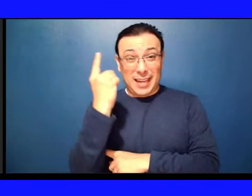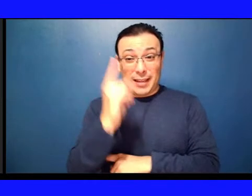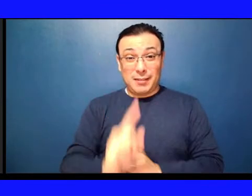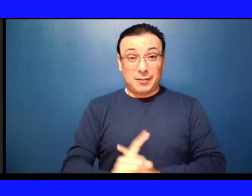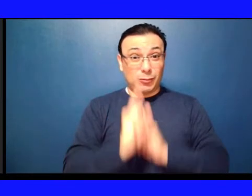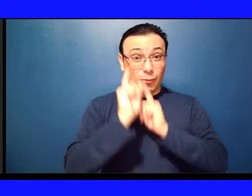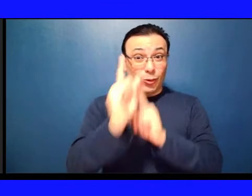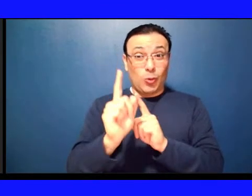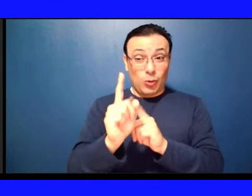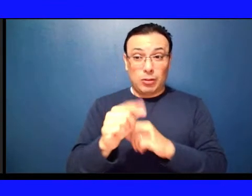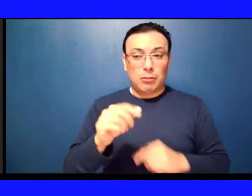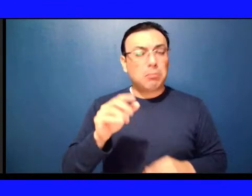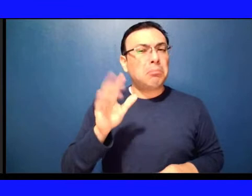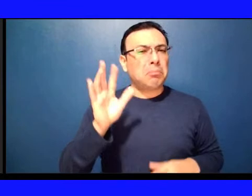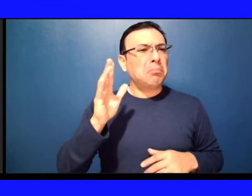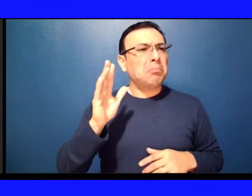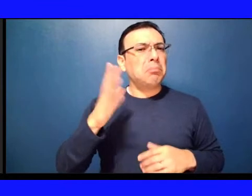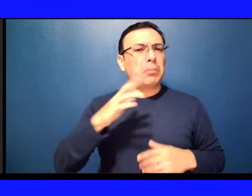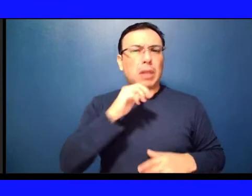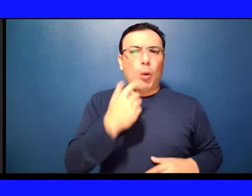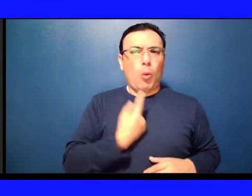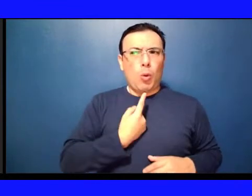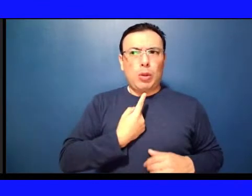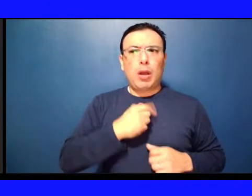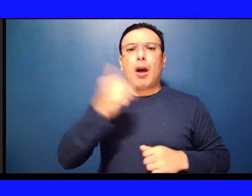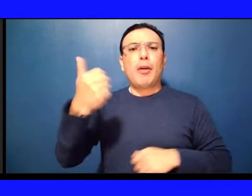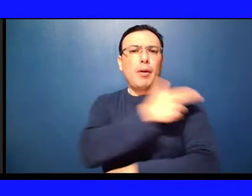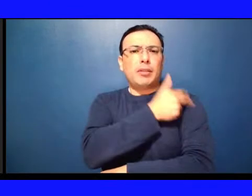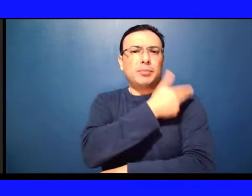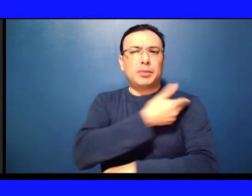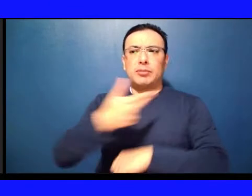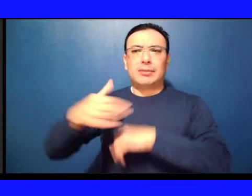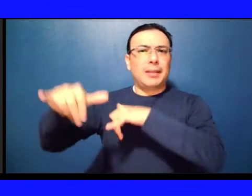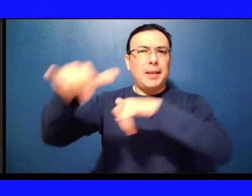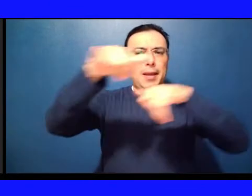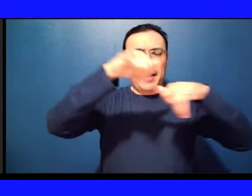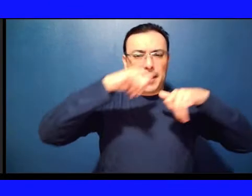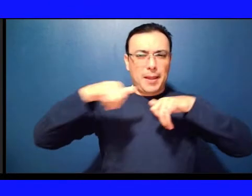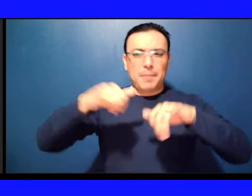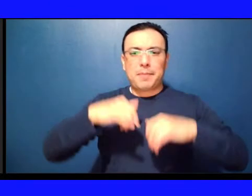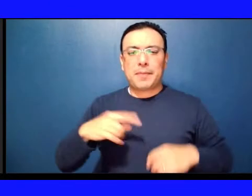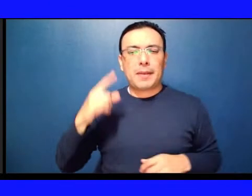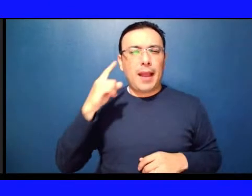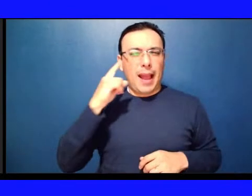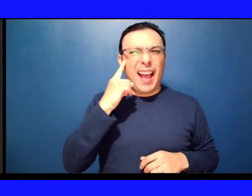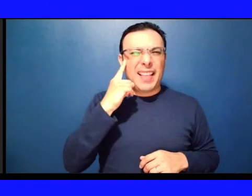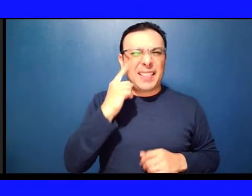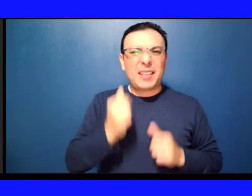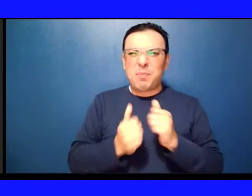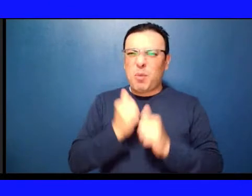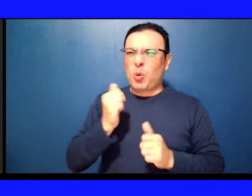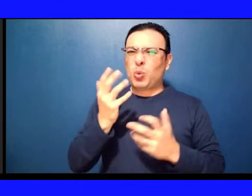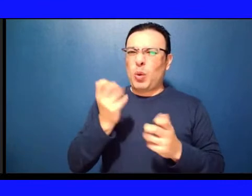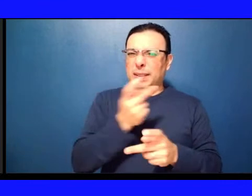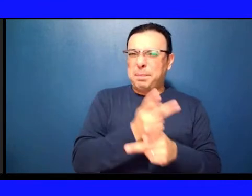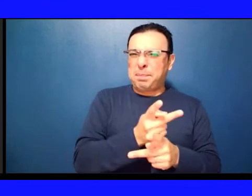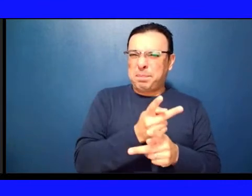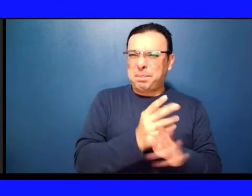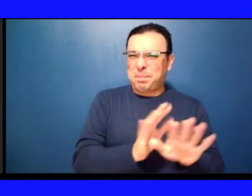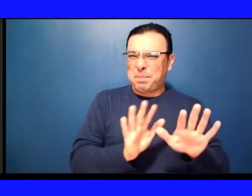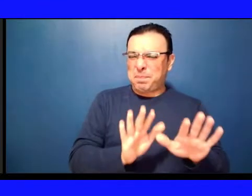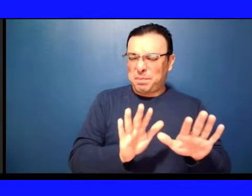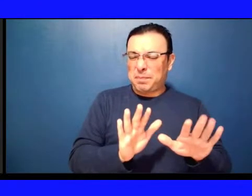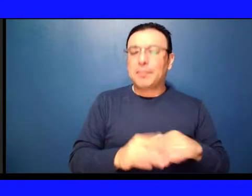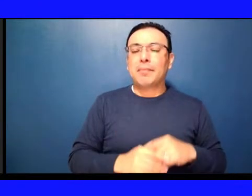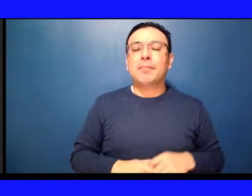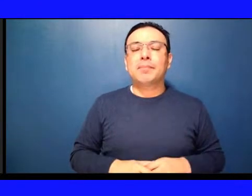So I guess what I was hearing you say is you think it's really just a data problem because of the transition between sources. Is that? Yes. So our trend was